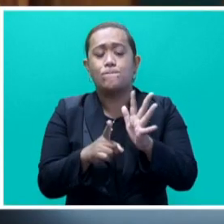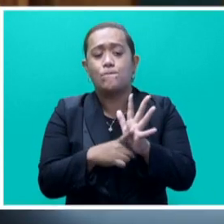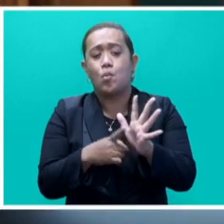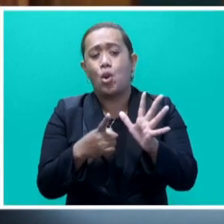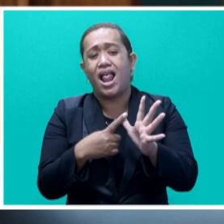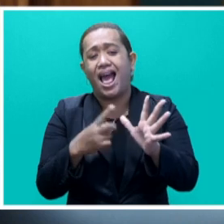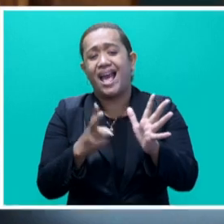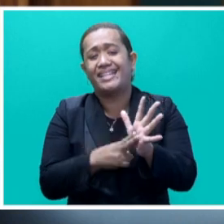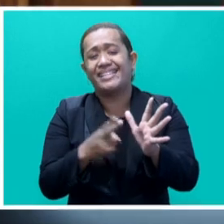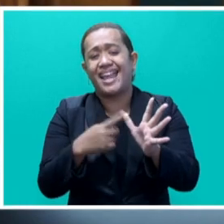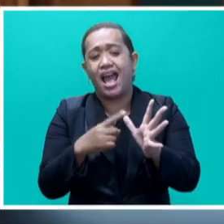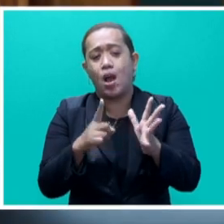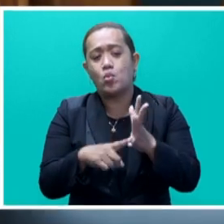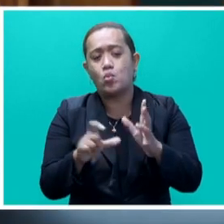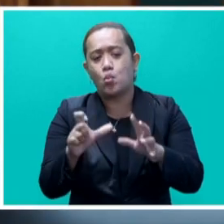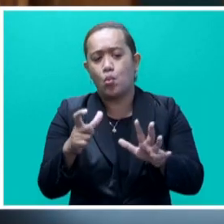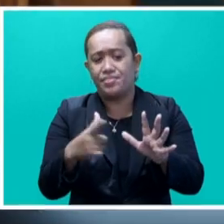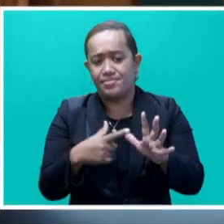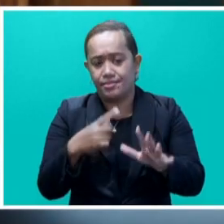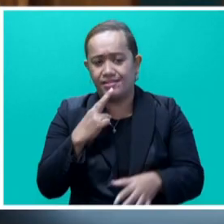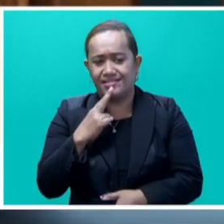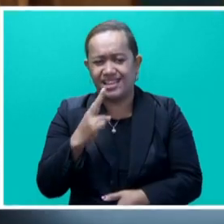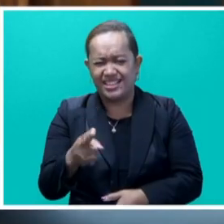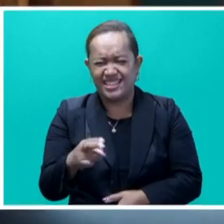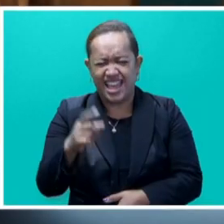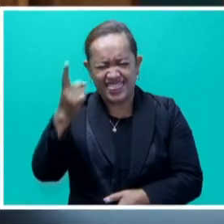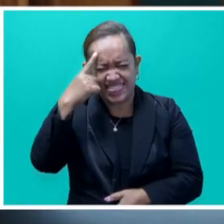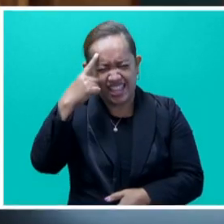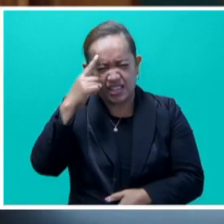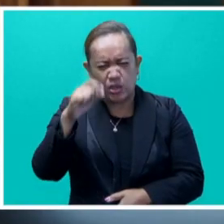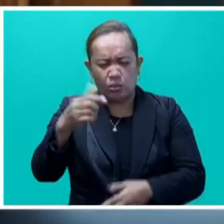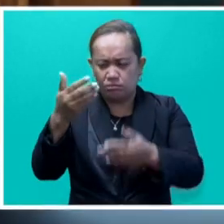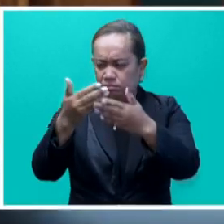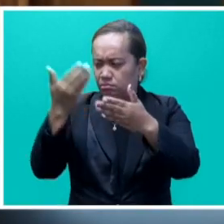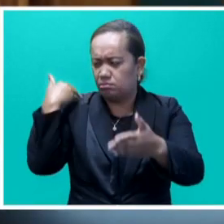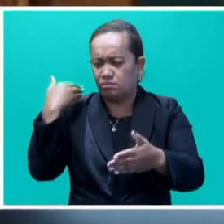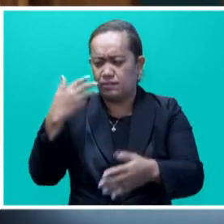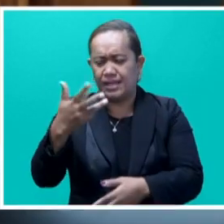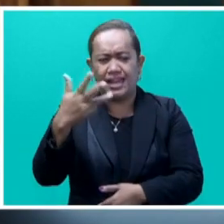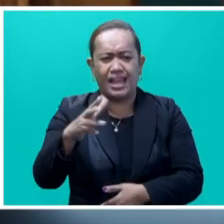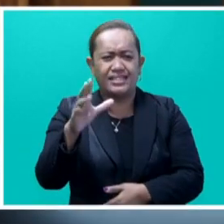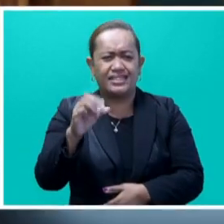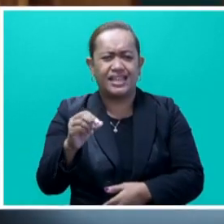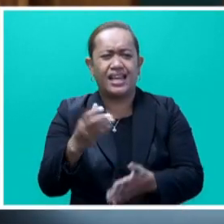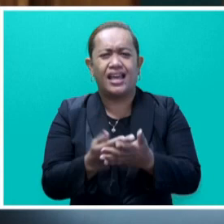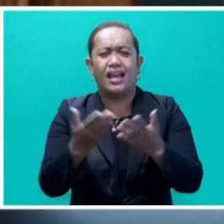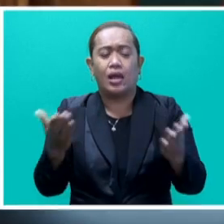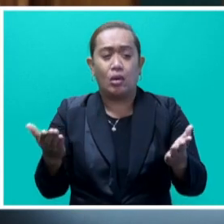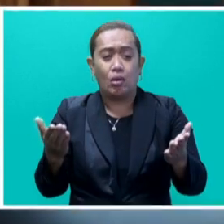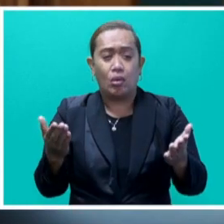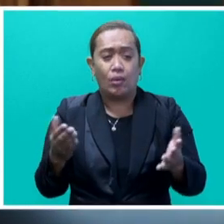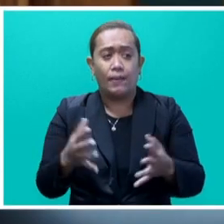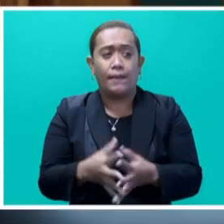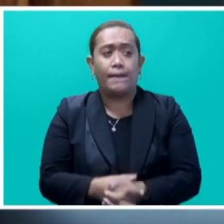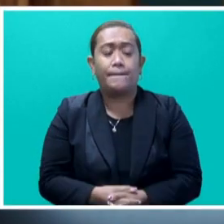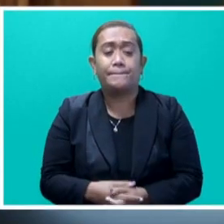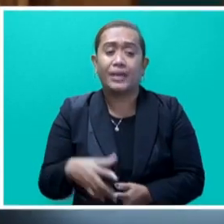be stuck. He seems to be stuck in the 90s when the factory asset was falling apart under his